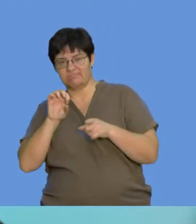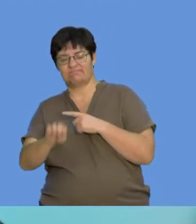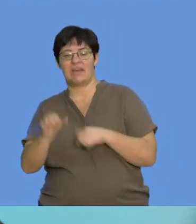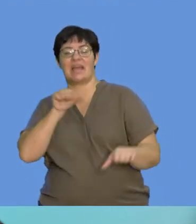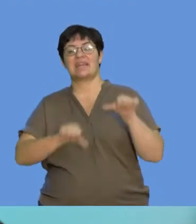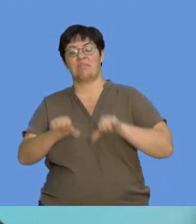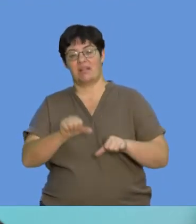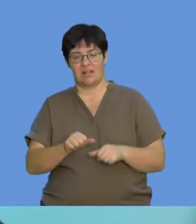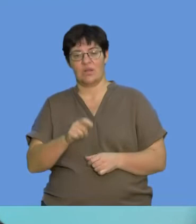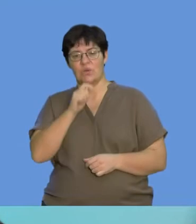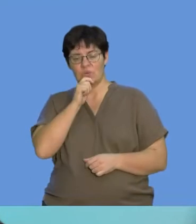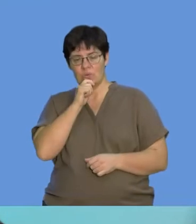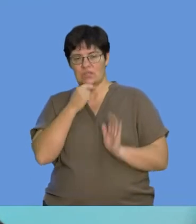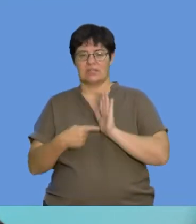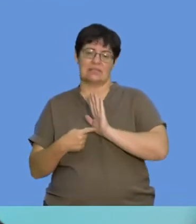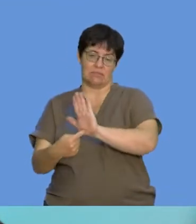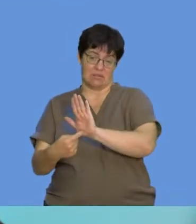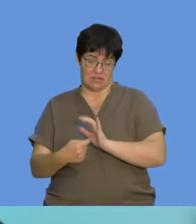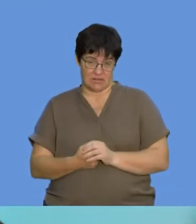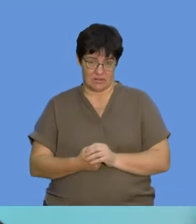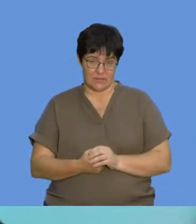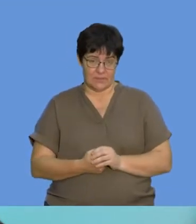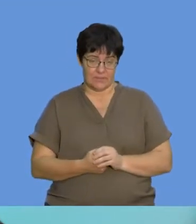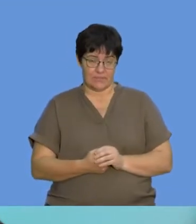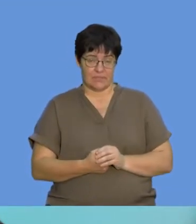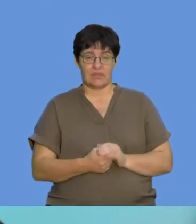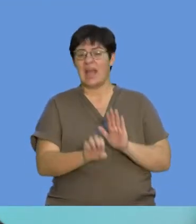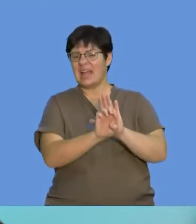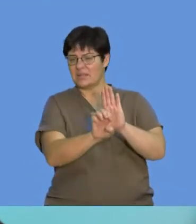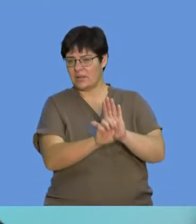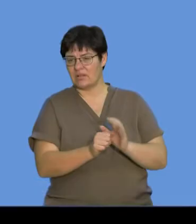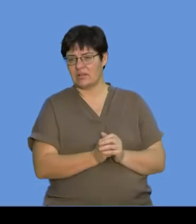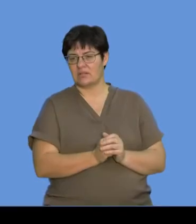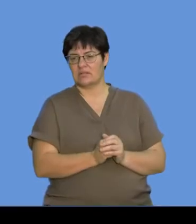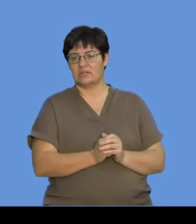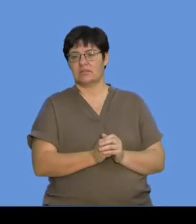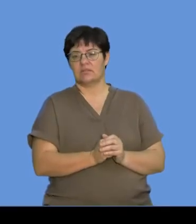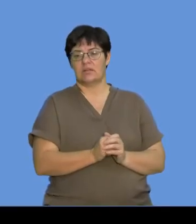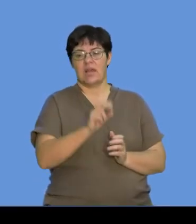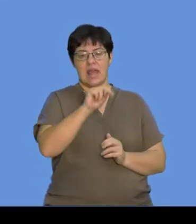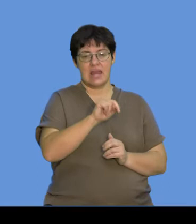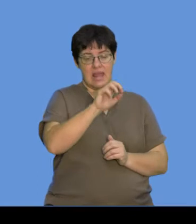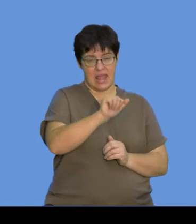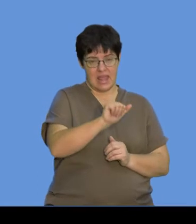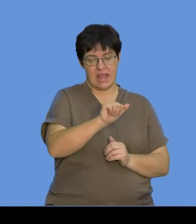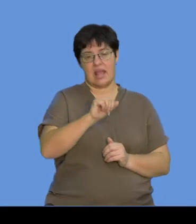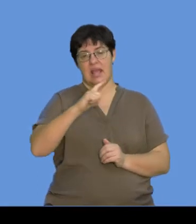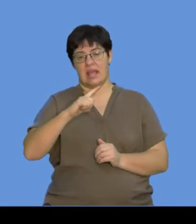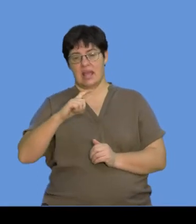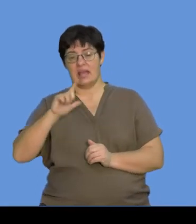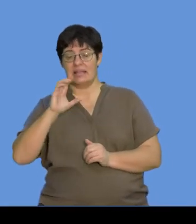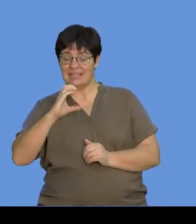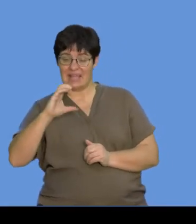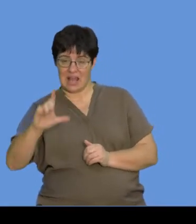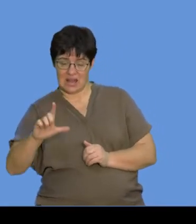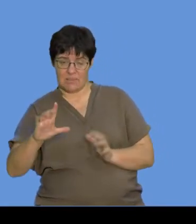of those compounds using, symbols, right? So an example, this is a combination of sodium